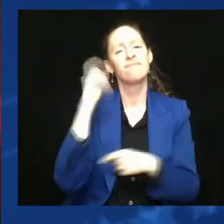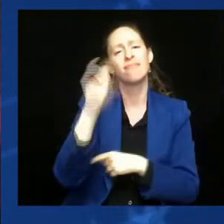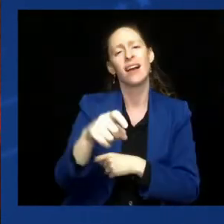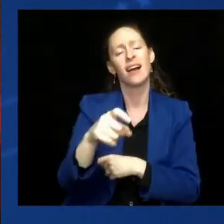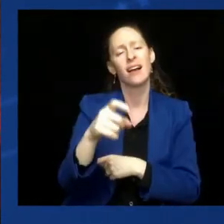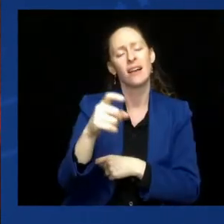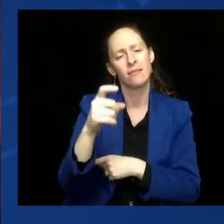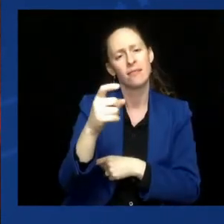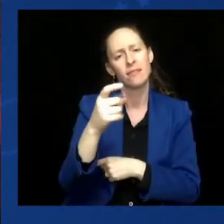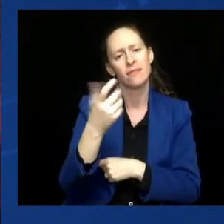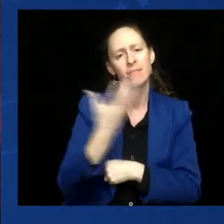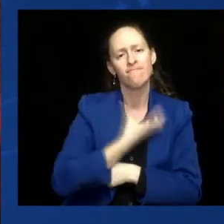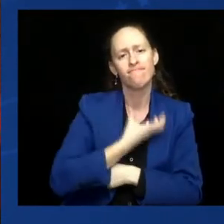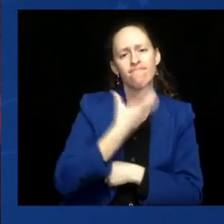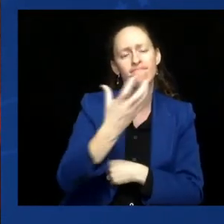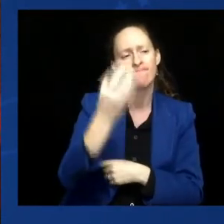normal.